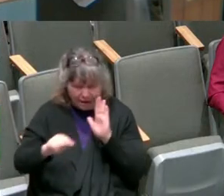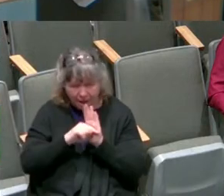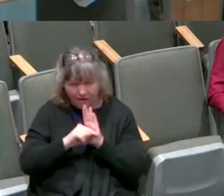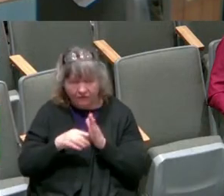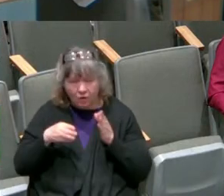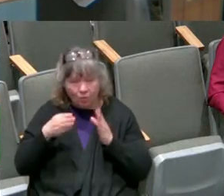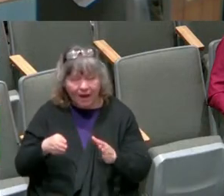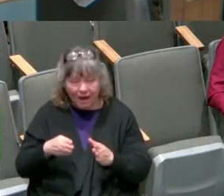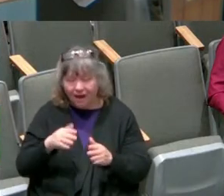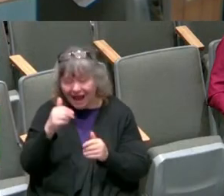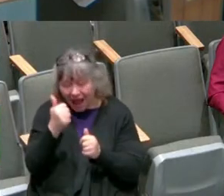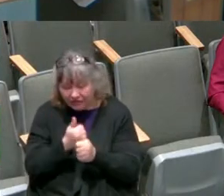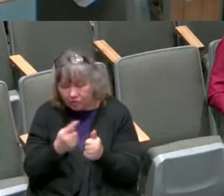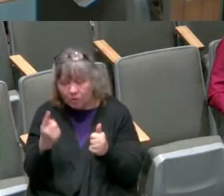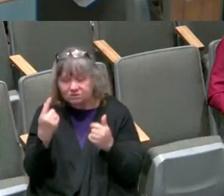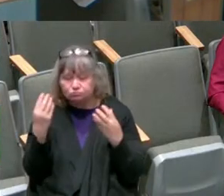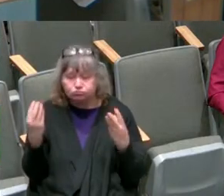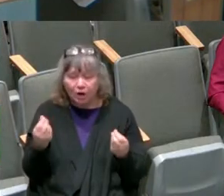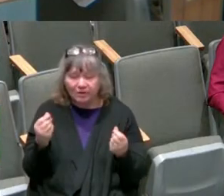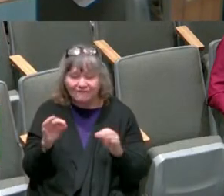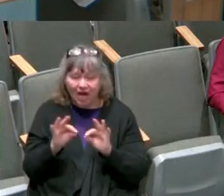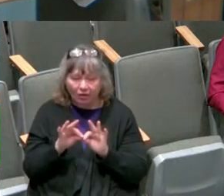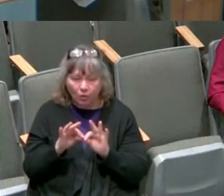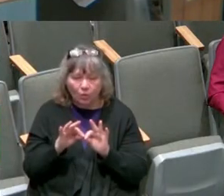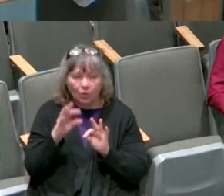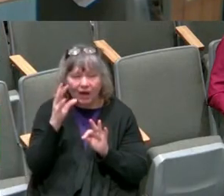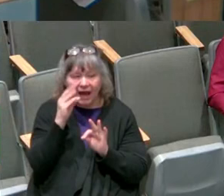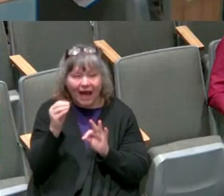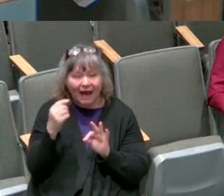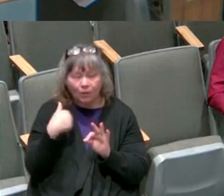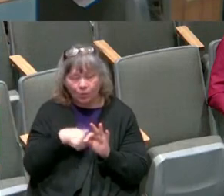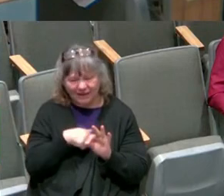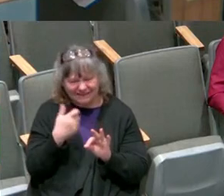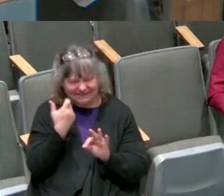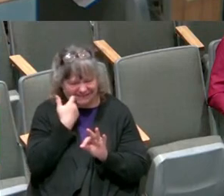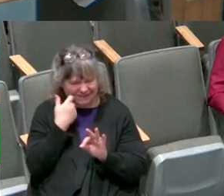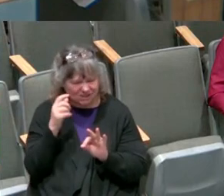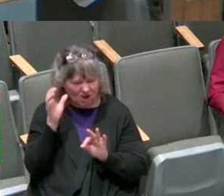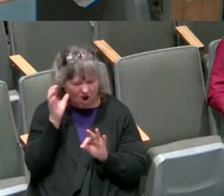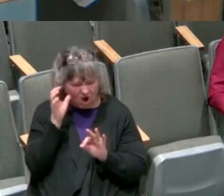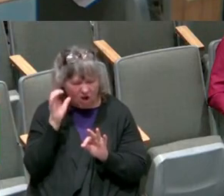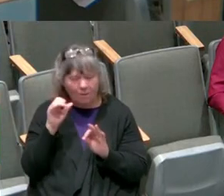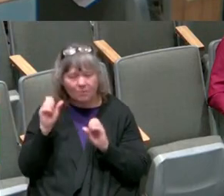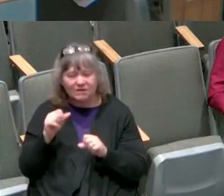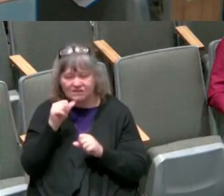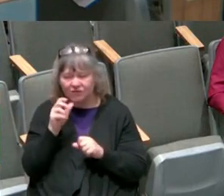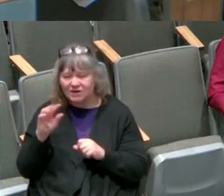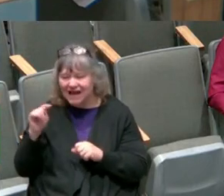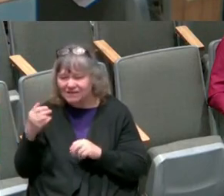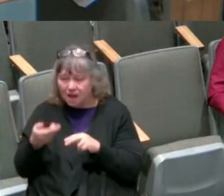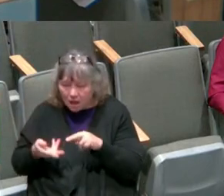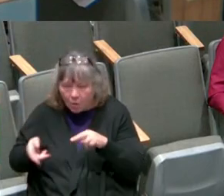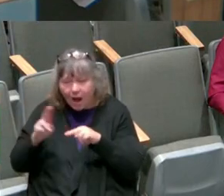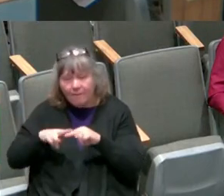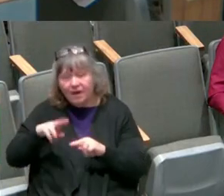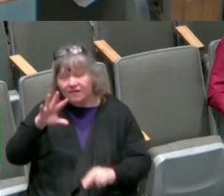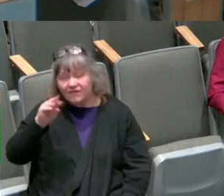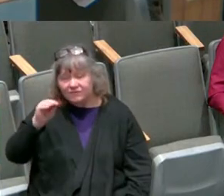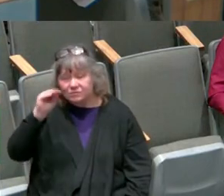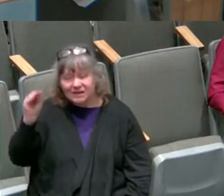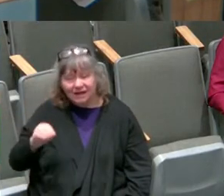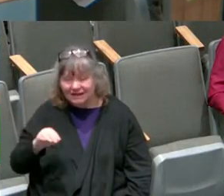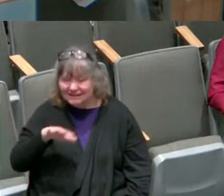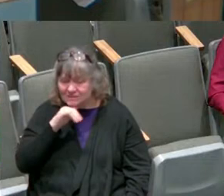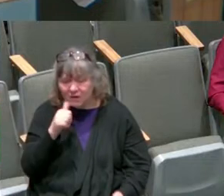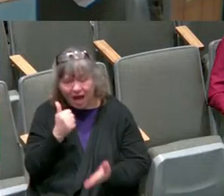on everybody's property value and we just heard potential for taxes going up 50 percent this is